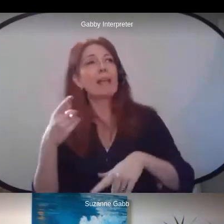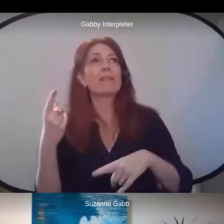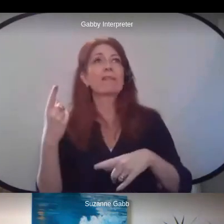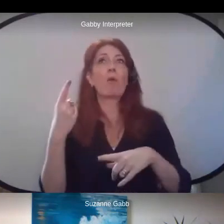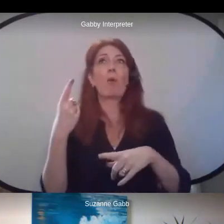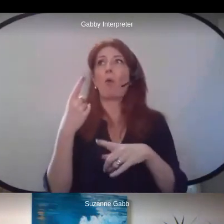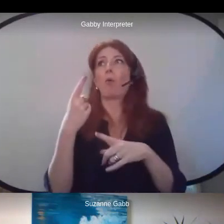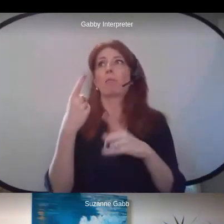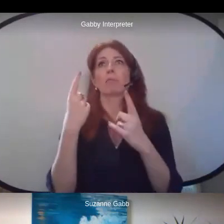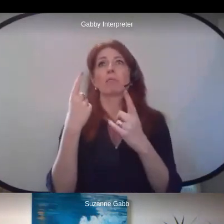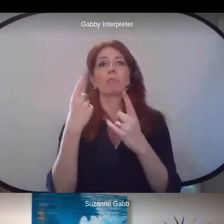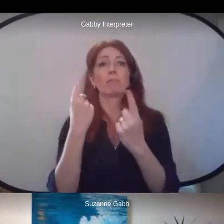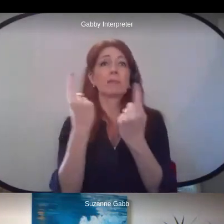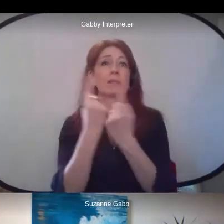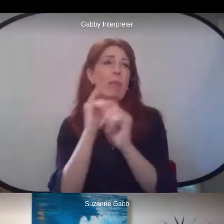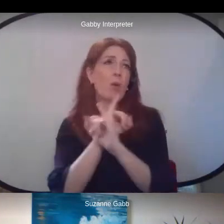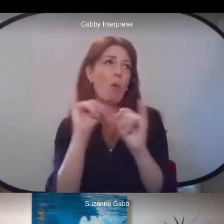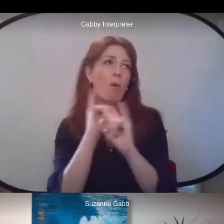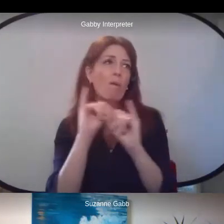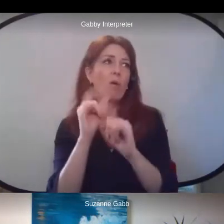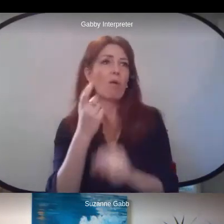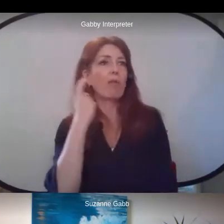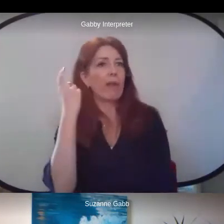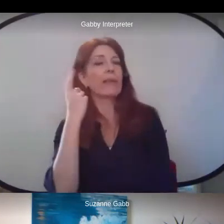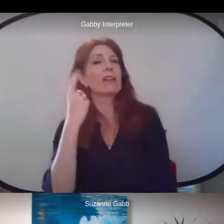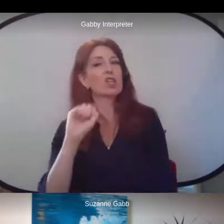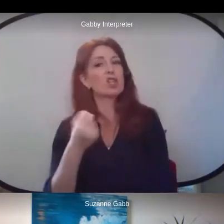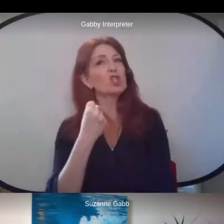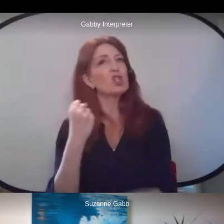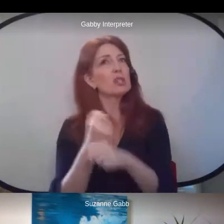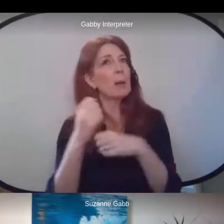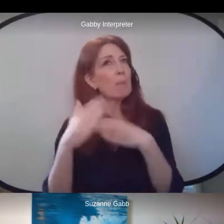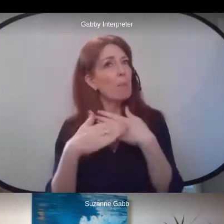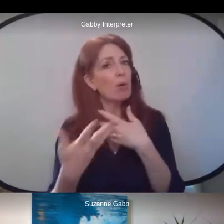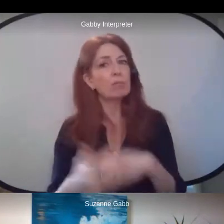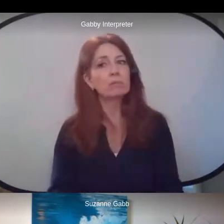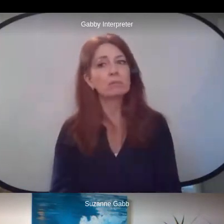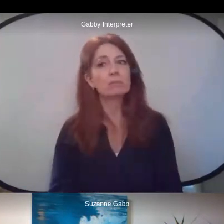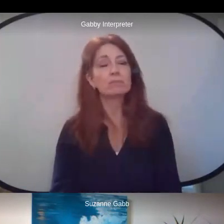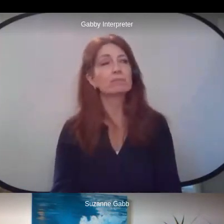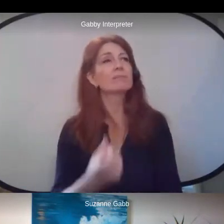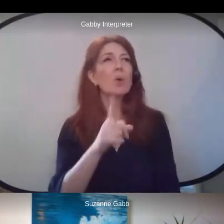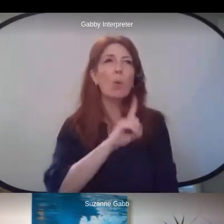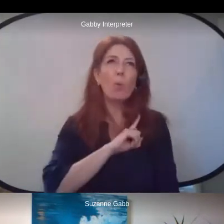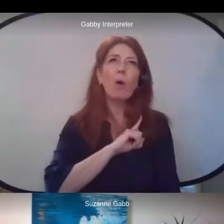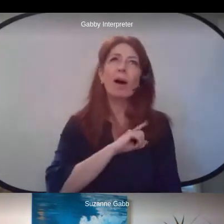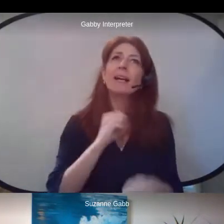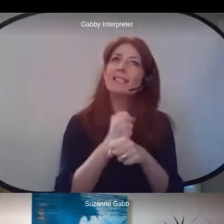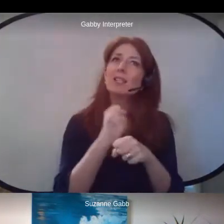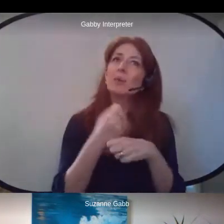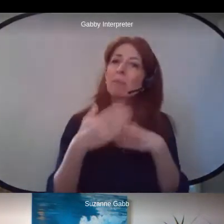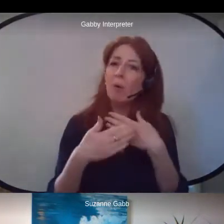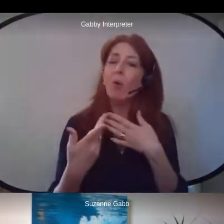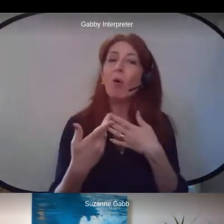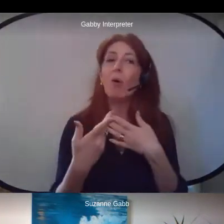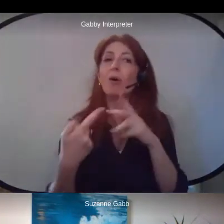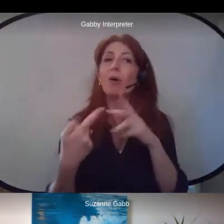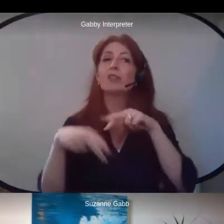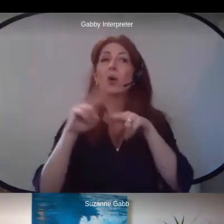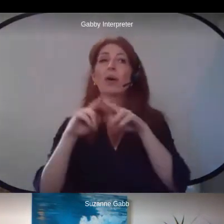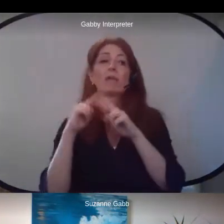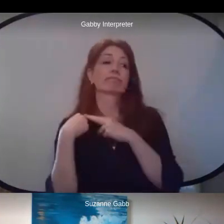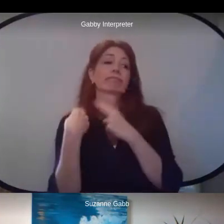worse happen. Why didn't we do more about that? And if you actually put the why didn't we do more about that into the hands of the people,